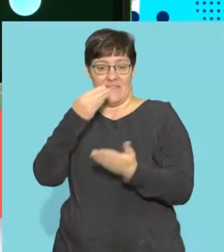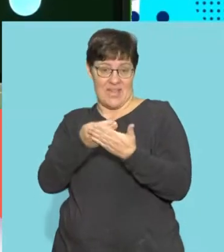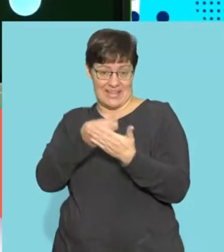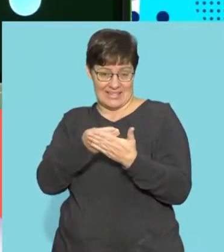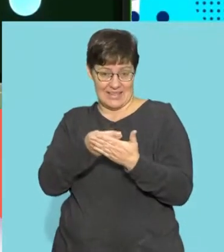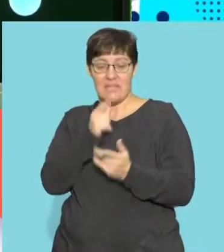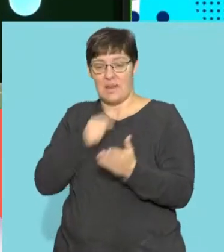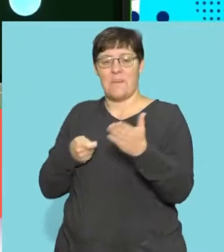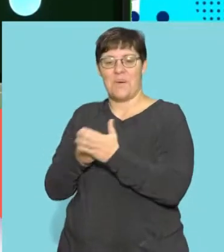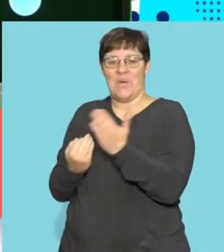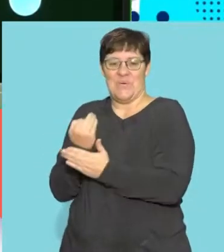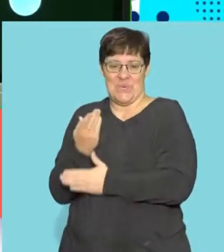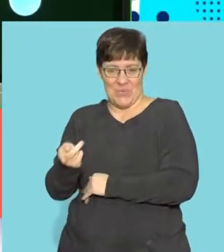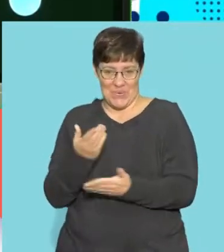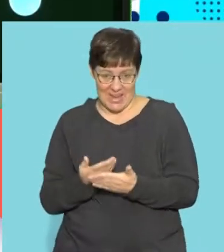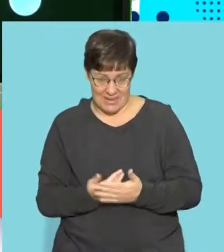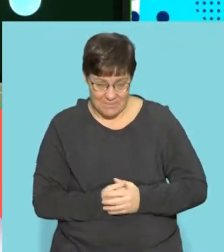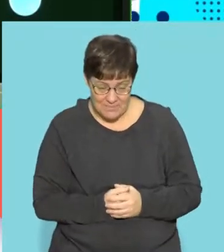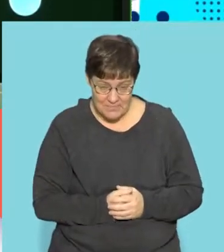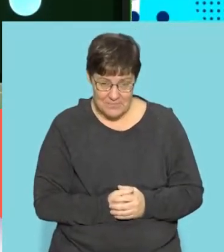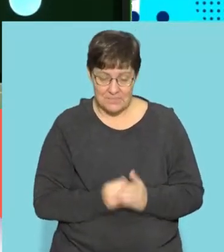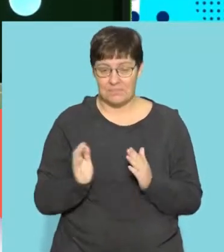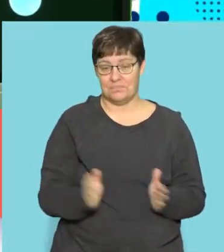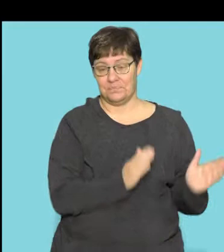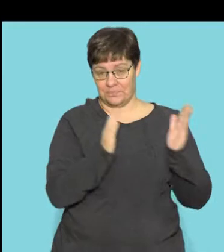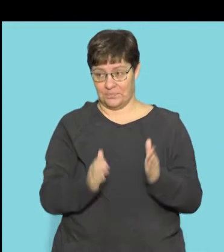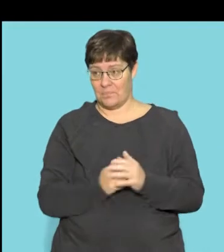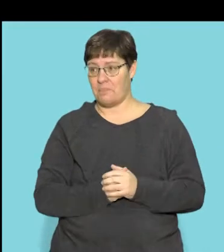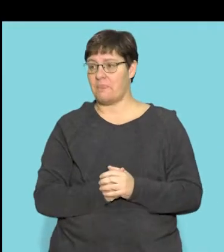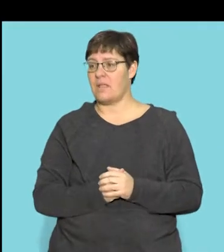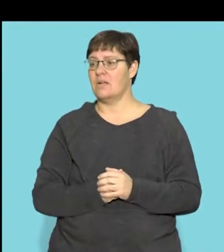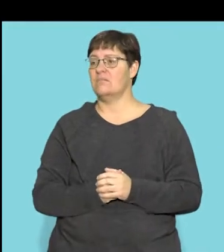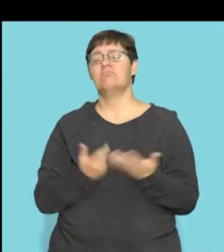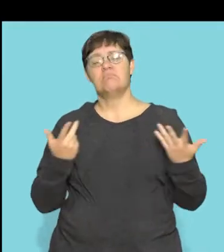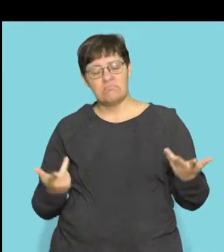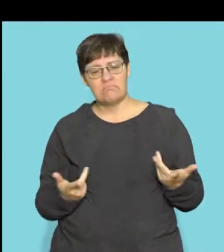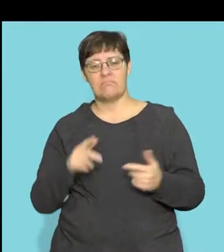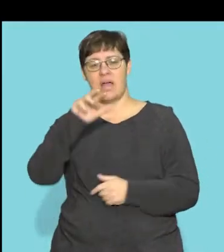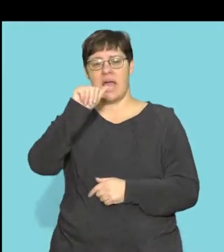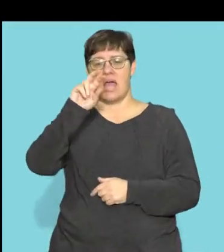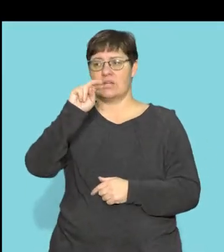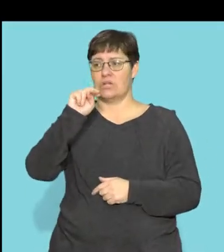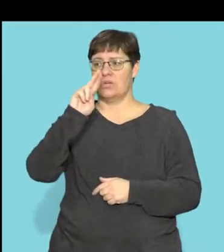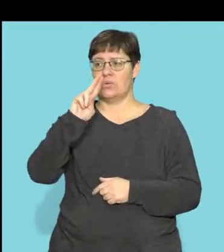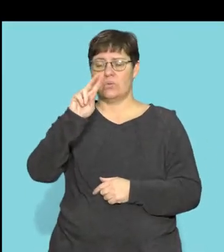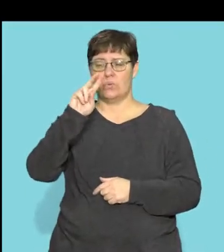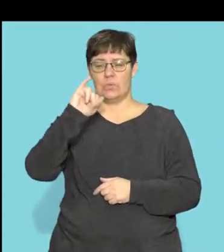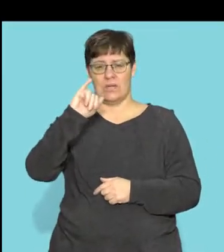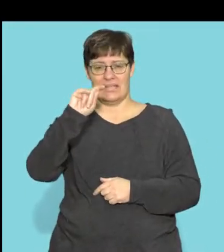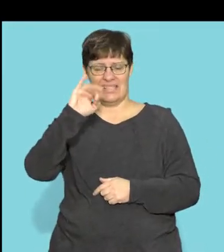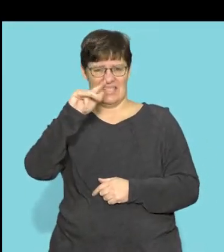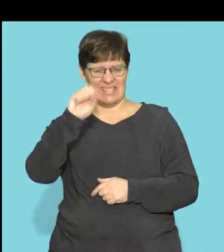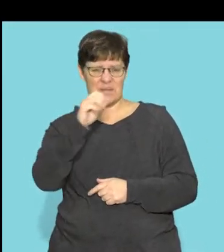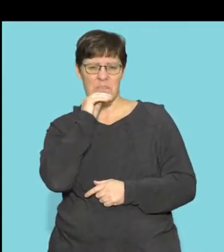idea of what a sinking fund is. Also, we have what we call annuities. Annuities also have to do with